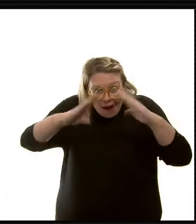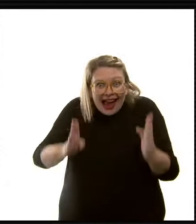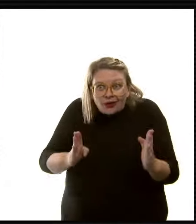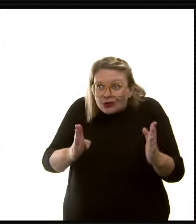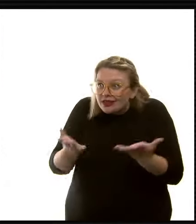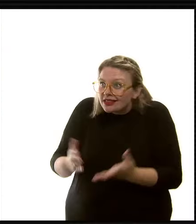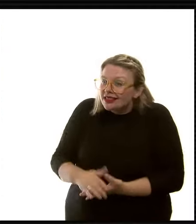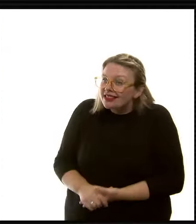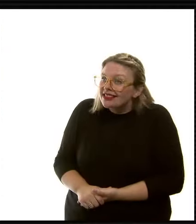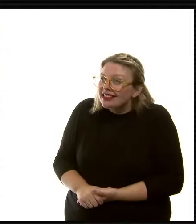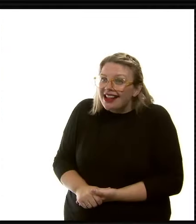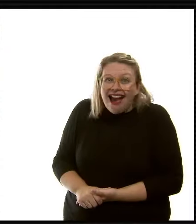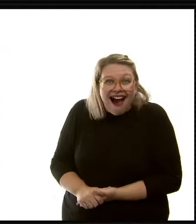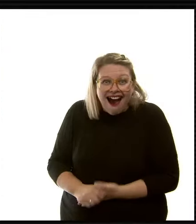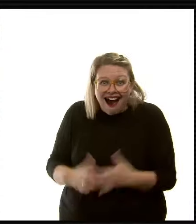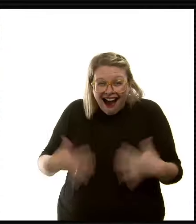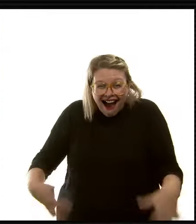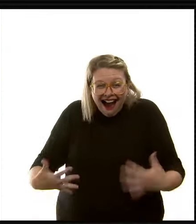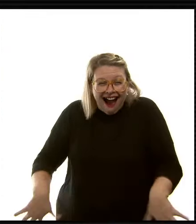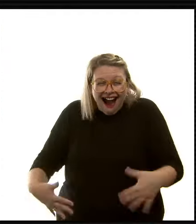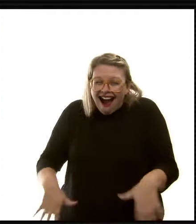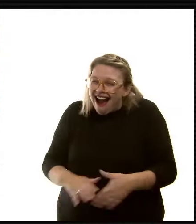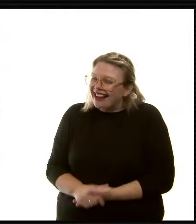challenge? Amazing!